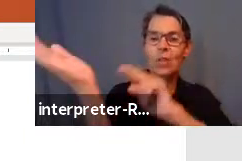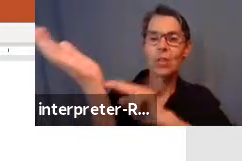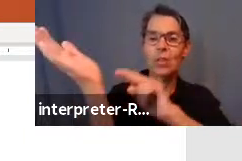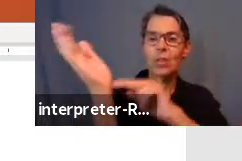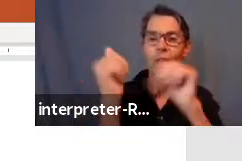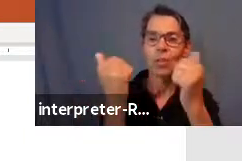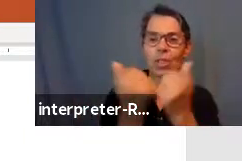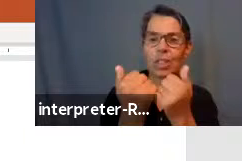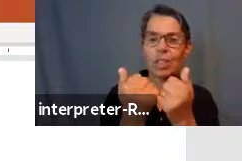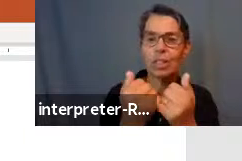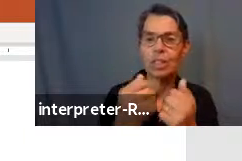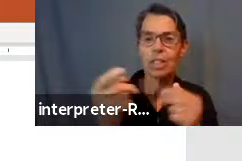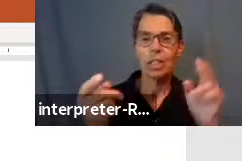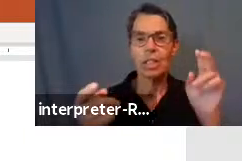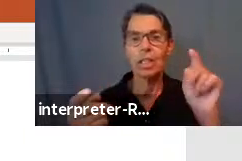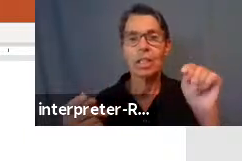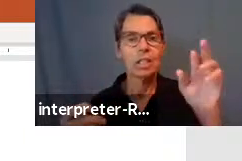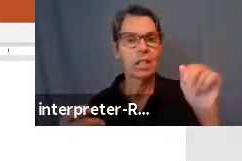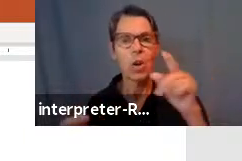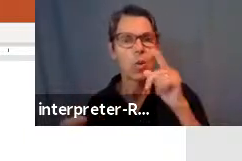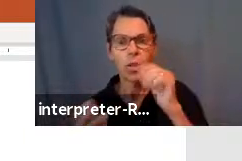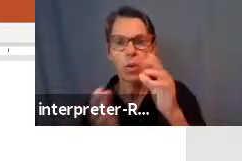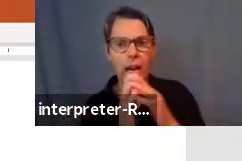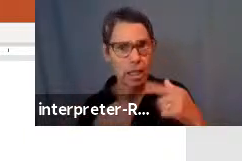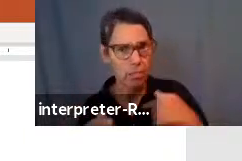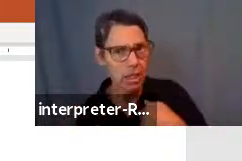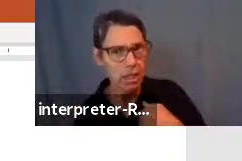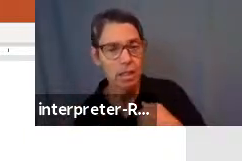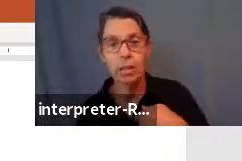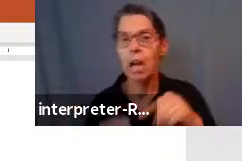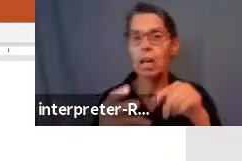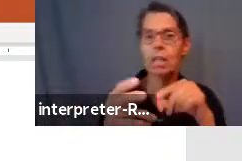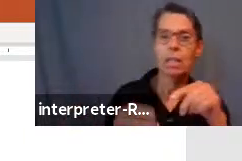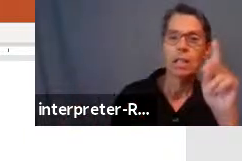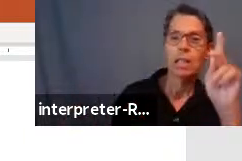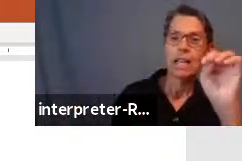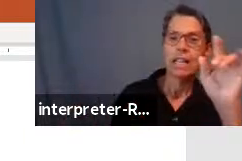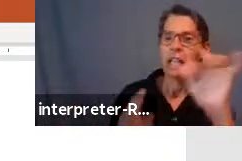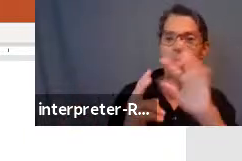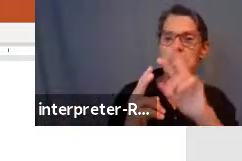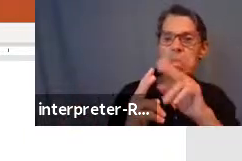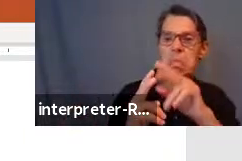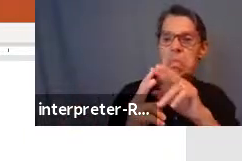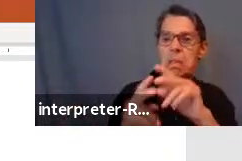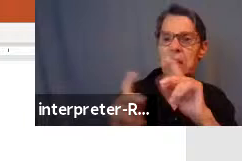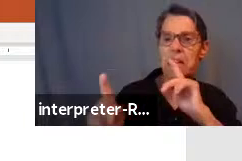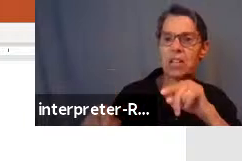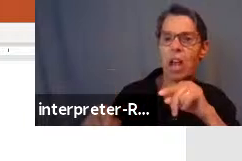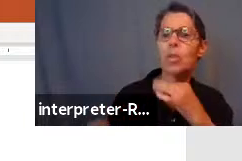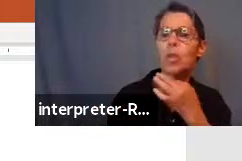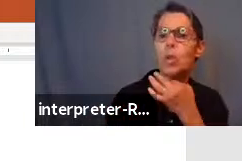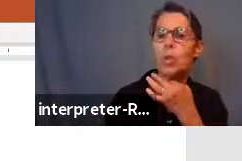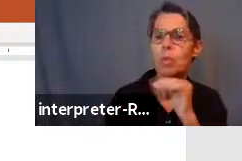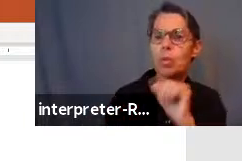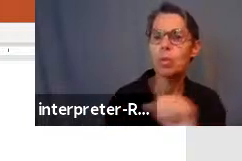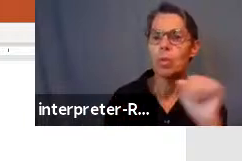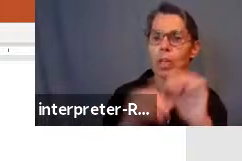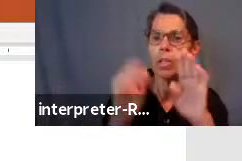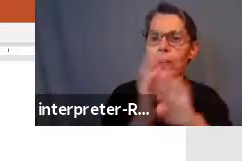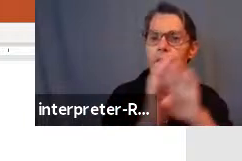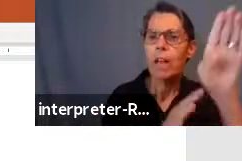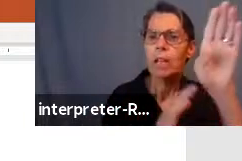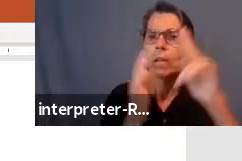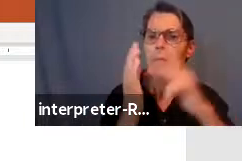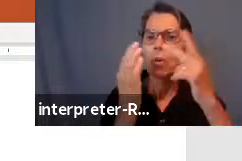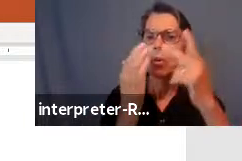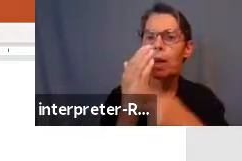Was that directed to me? Either one of you. I'm just curious because we've been working on developing some